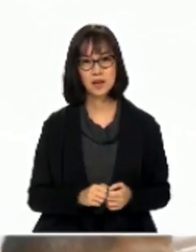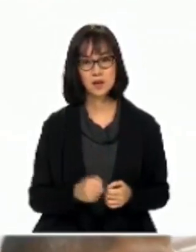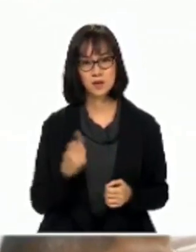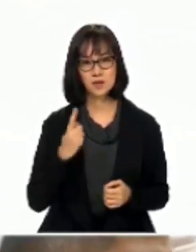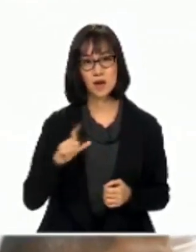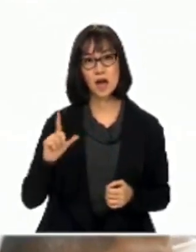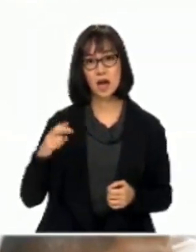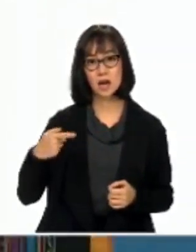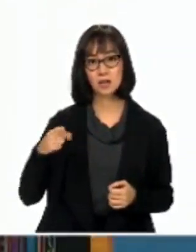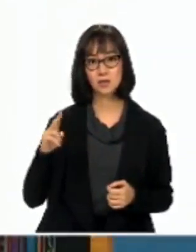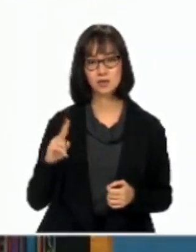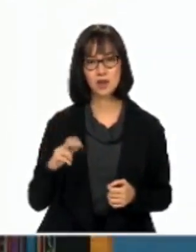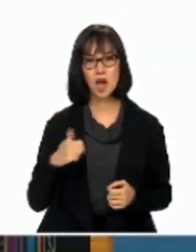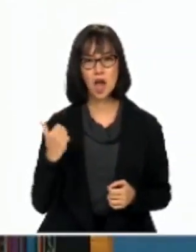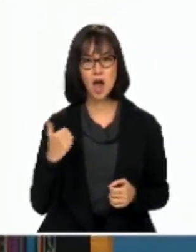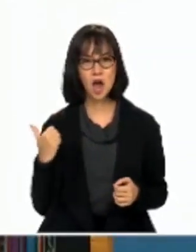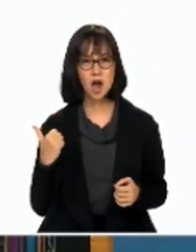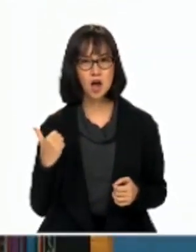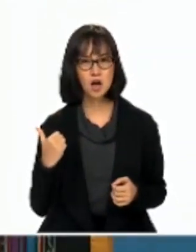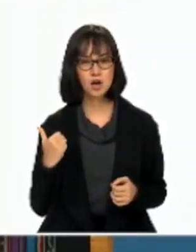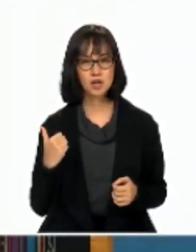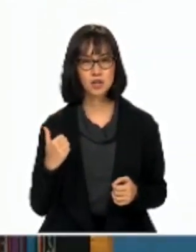other stakeholders, kayo po,